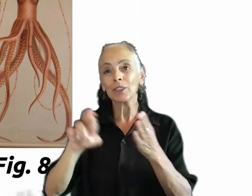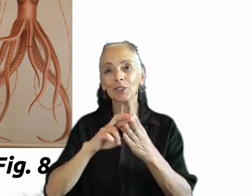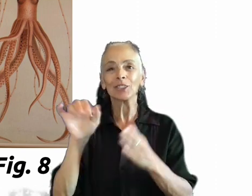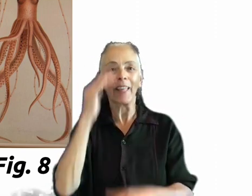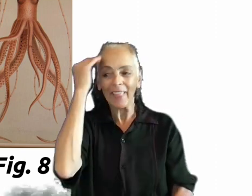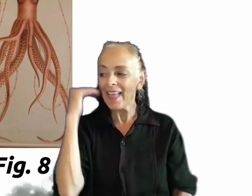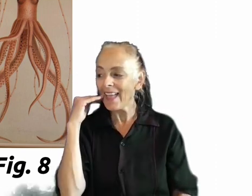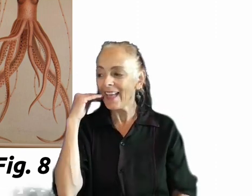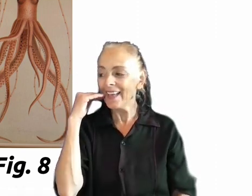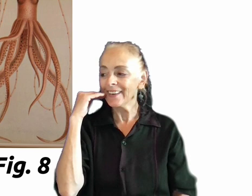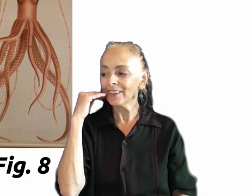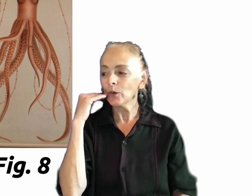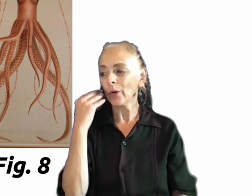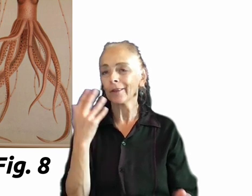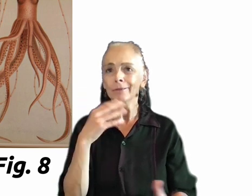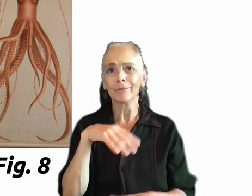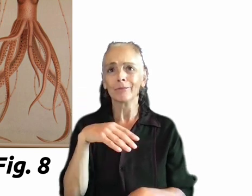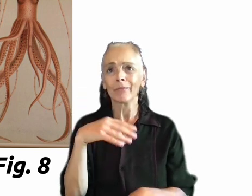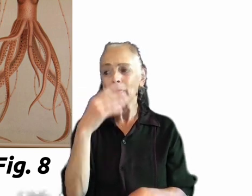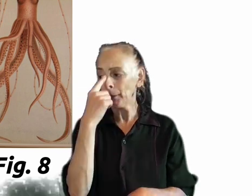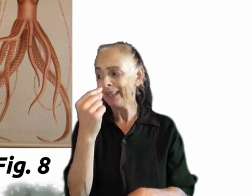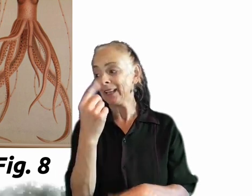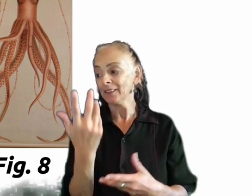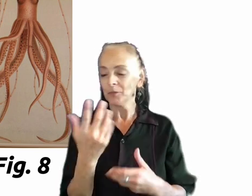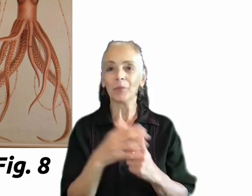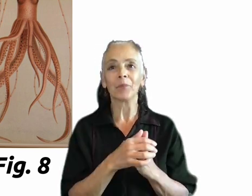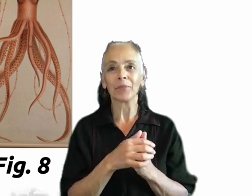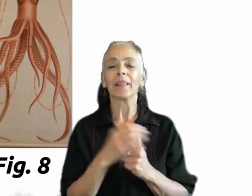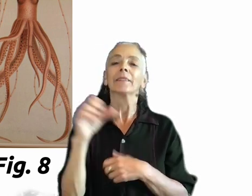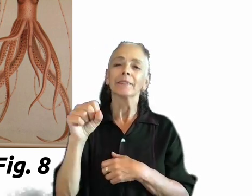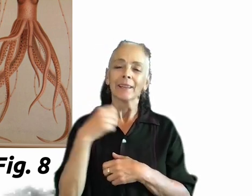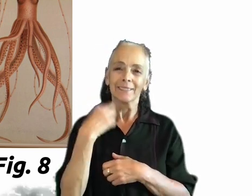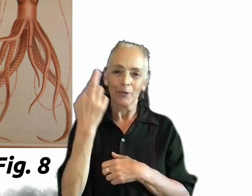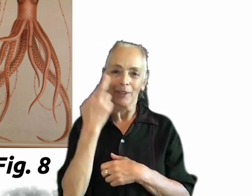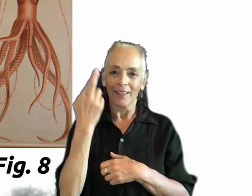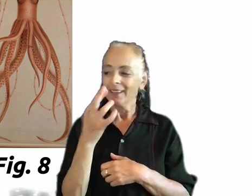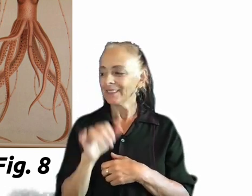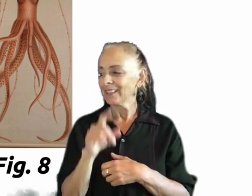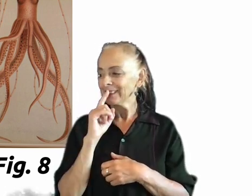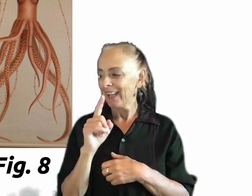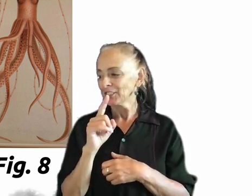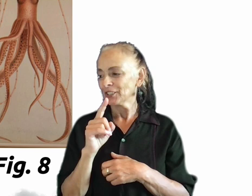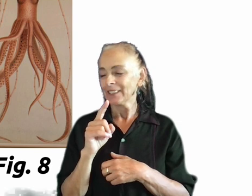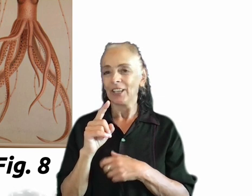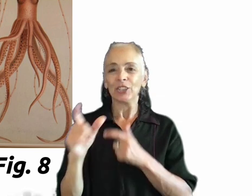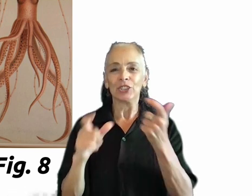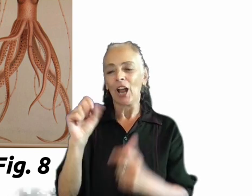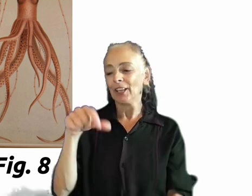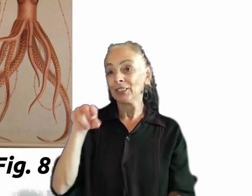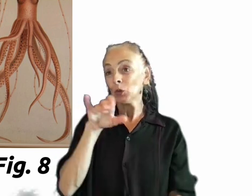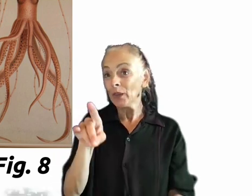i guess that would be called the beak and oh and yes i realized that this is actually a giant squid but anyways